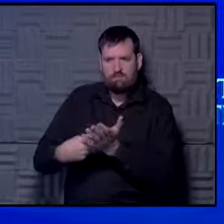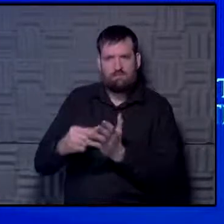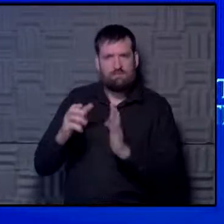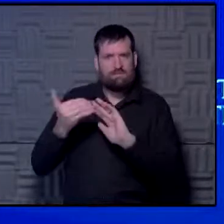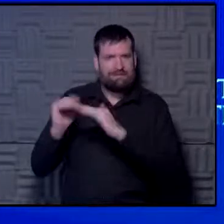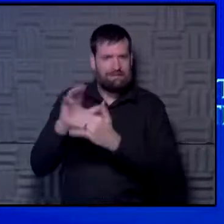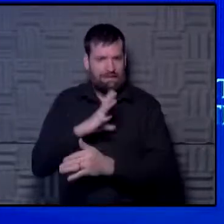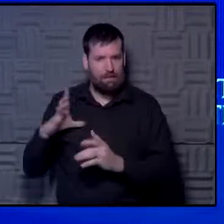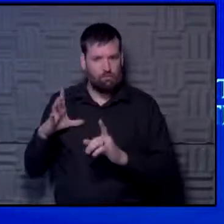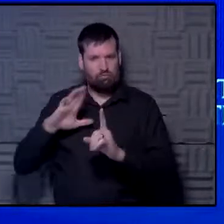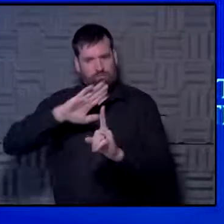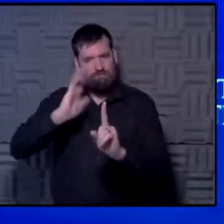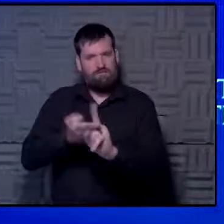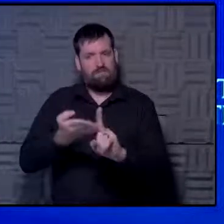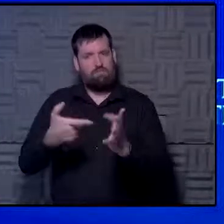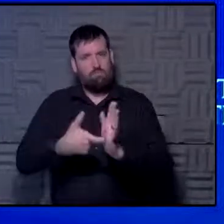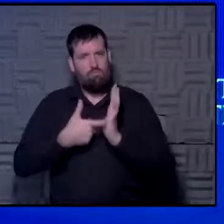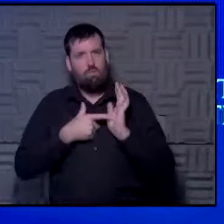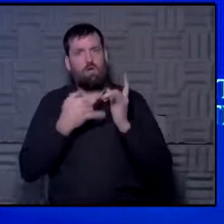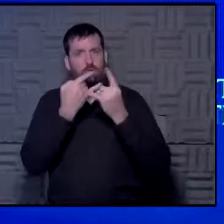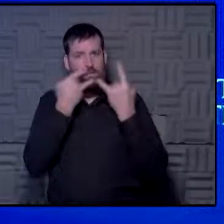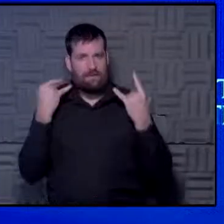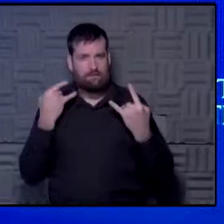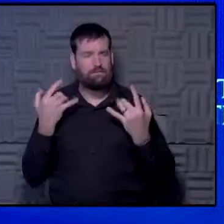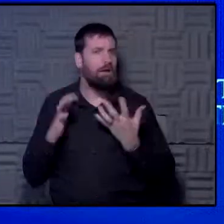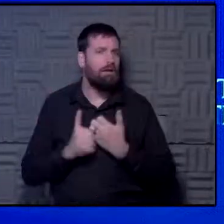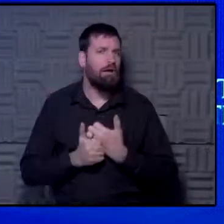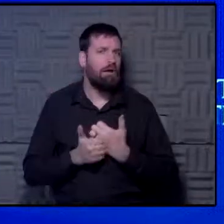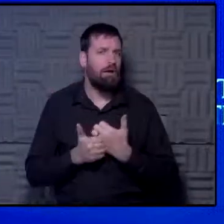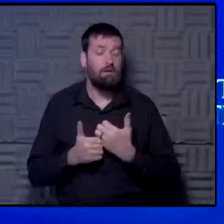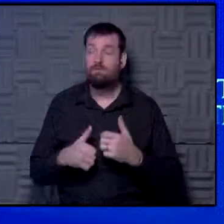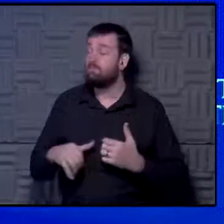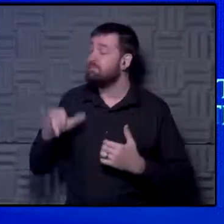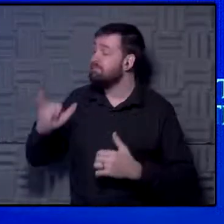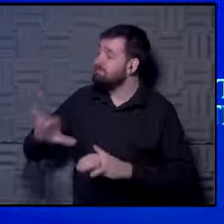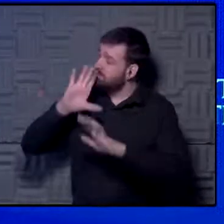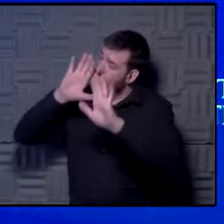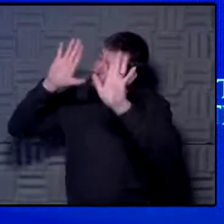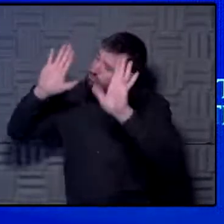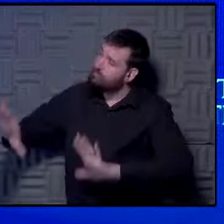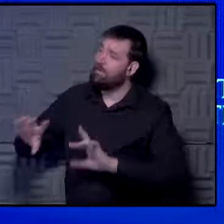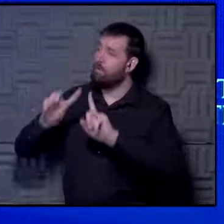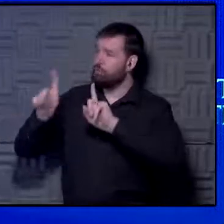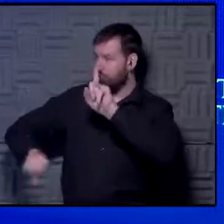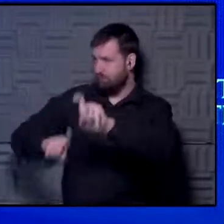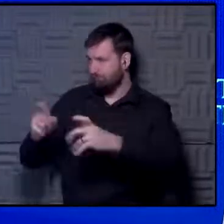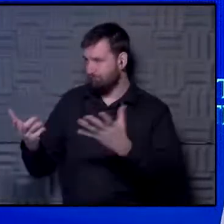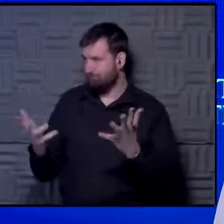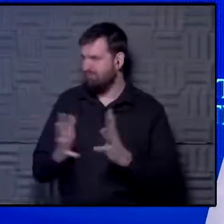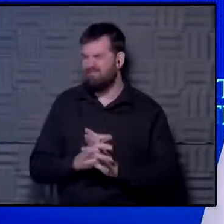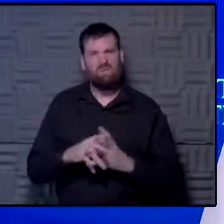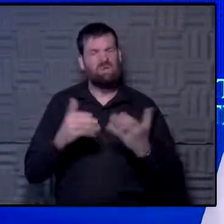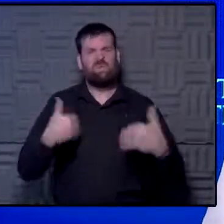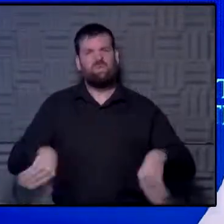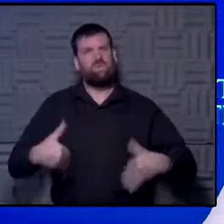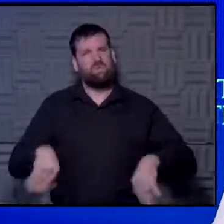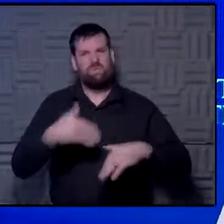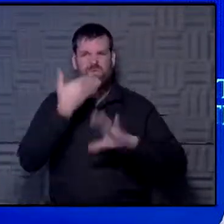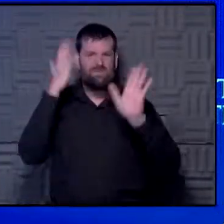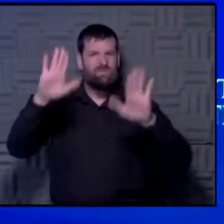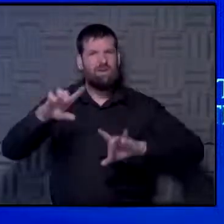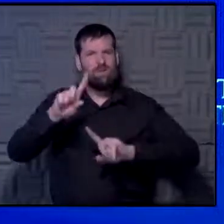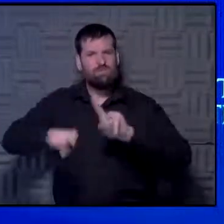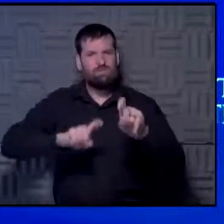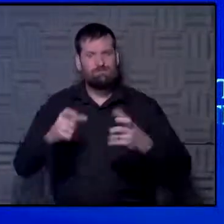areas to convince them to require masking in public? That's a great question. All these are great questions. I